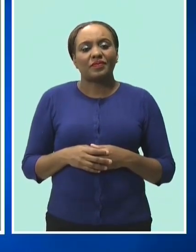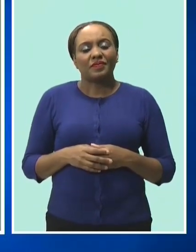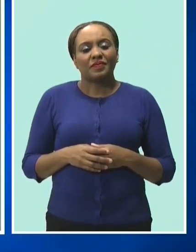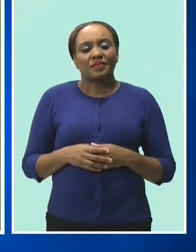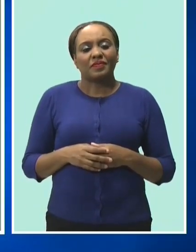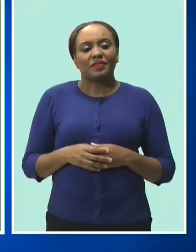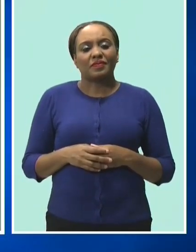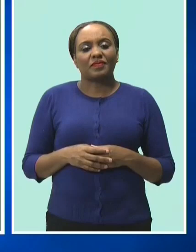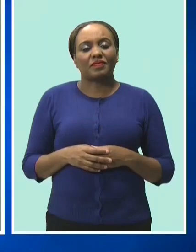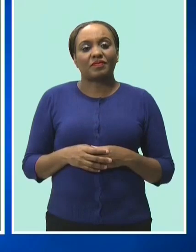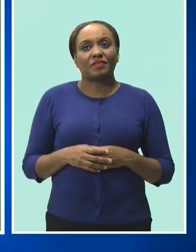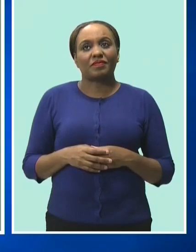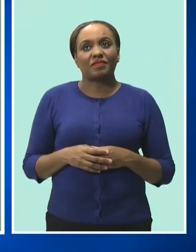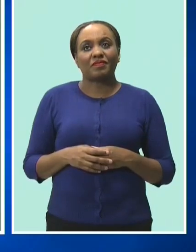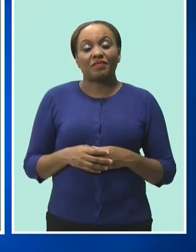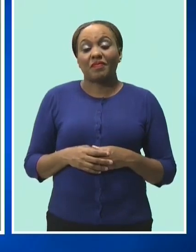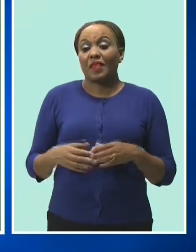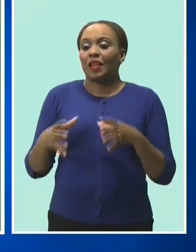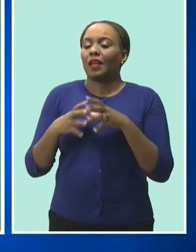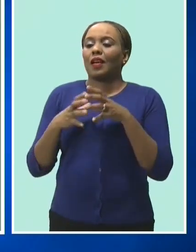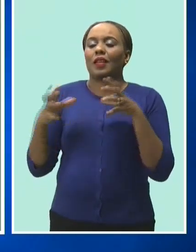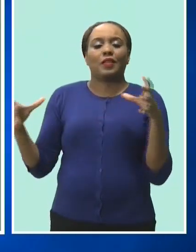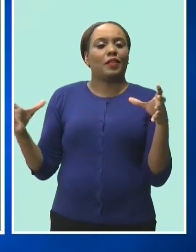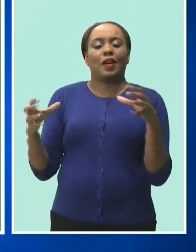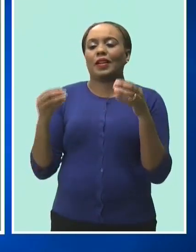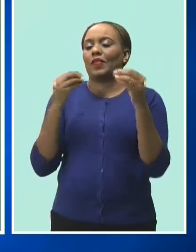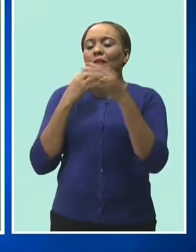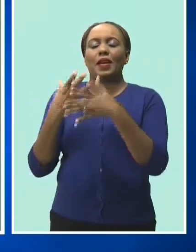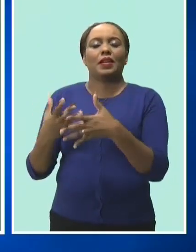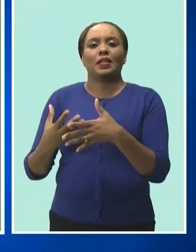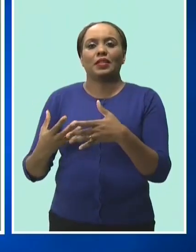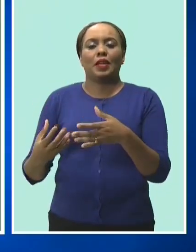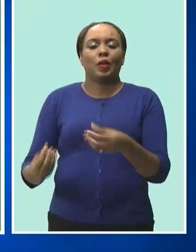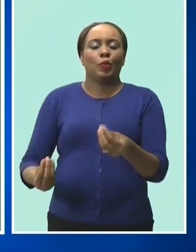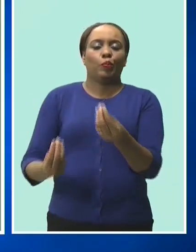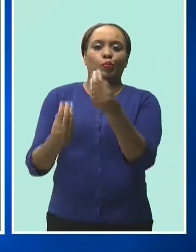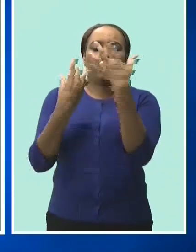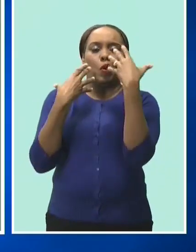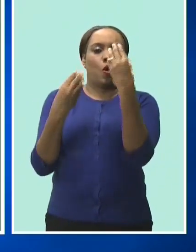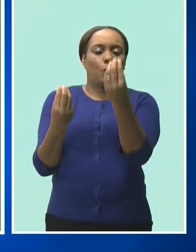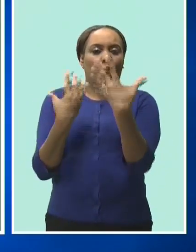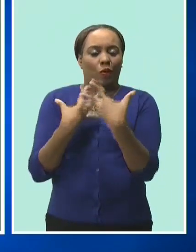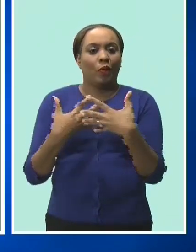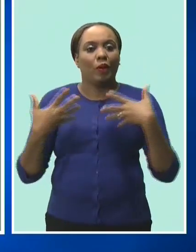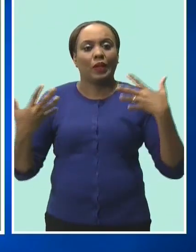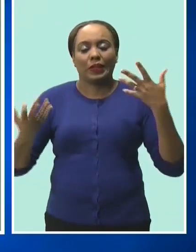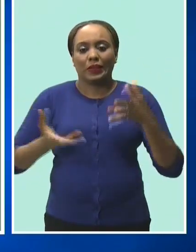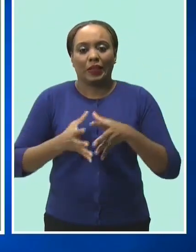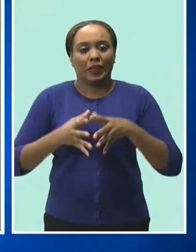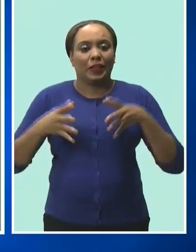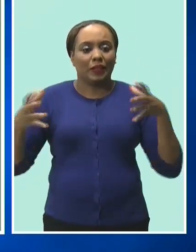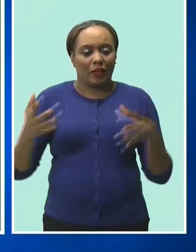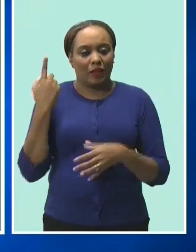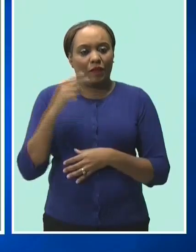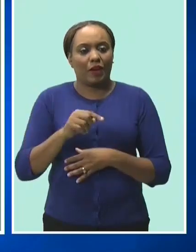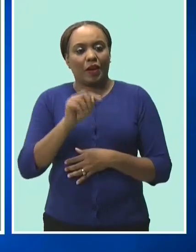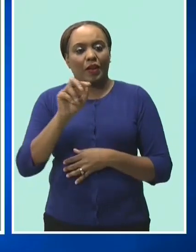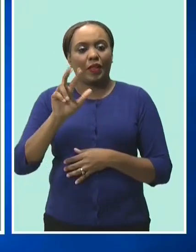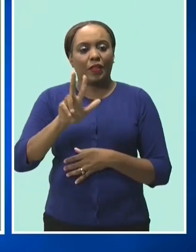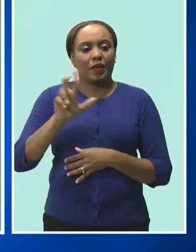Well, Lisa, a lot to take in here over the last 2 days at the Lloyd Erskine Sandiford Center for this 31st